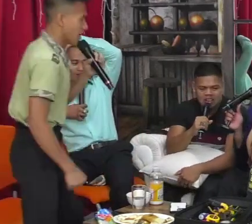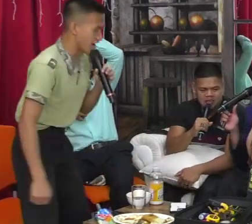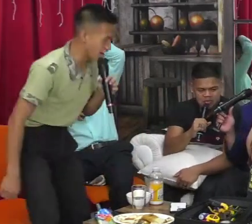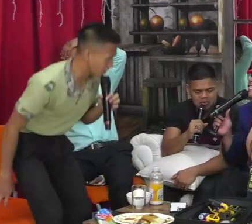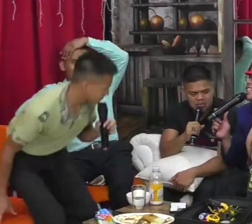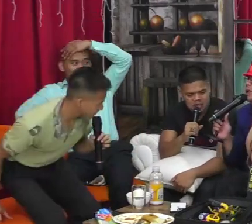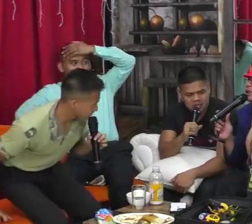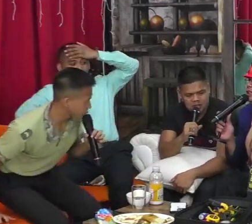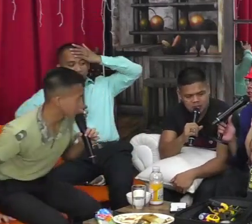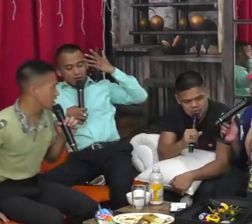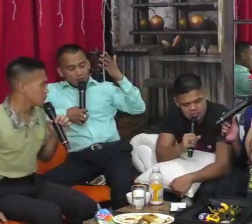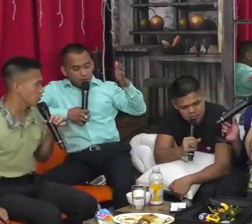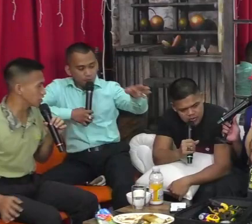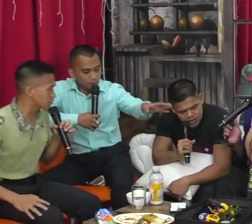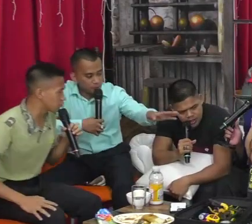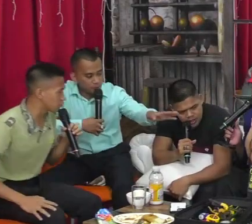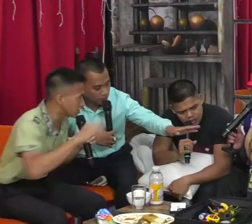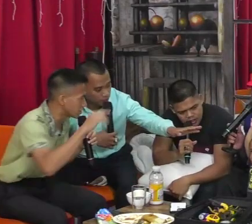Put his hands down.